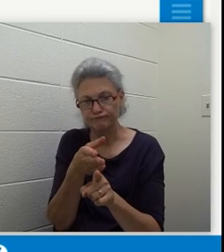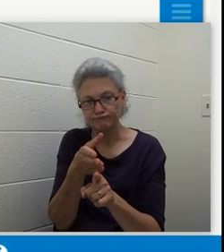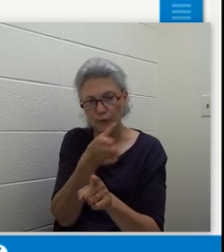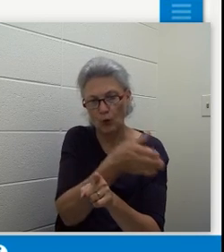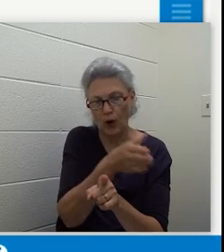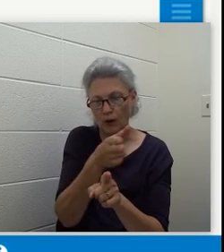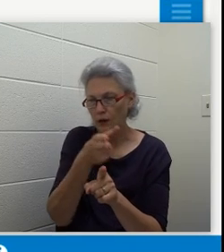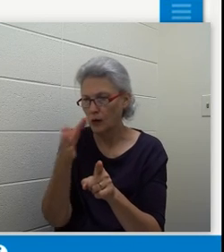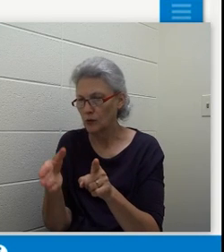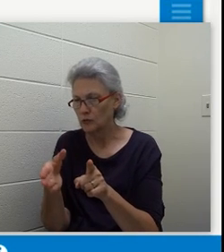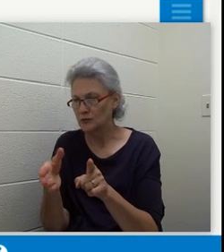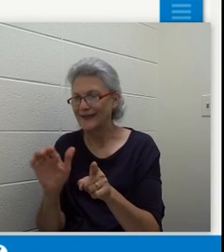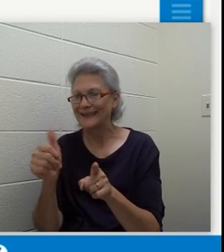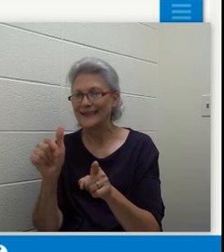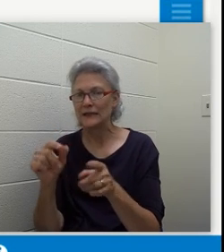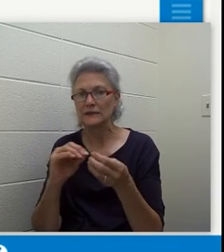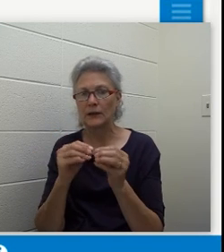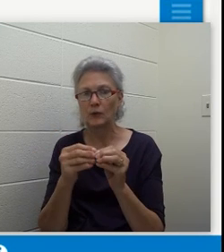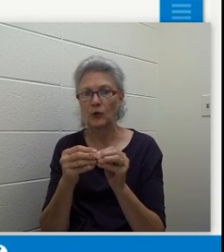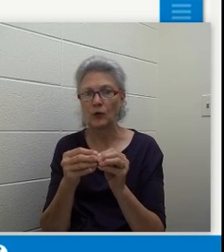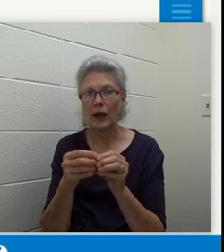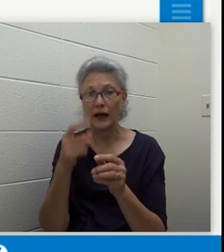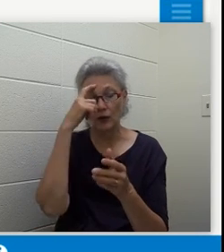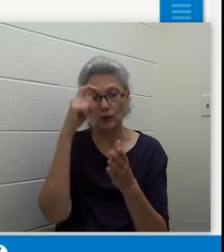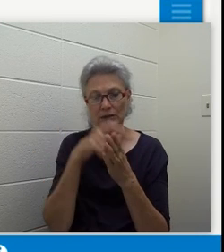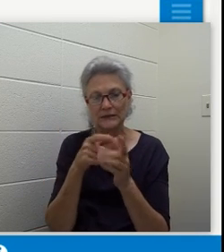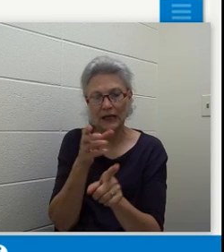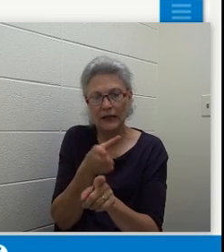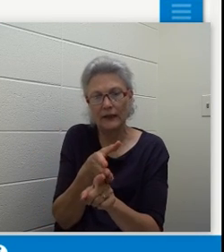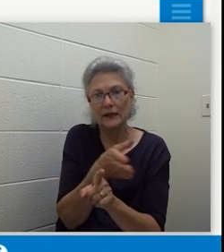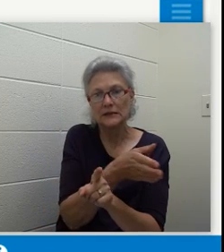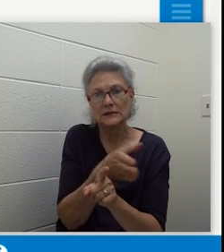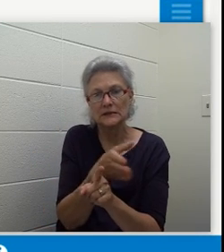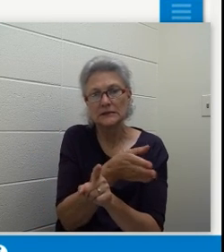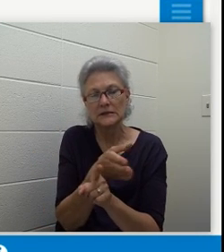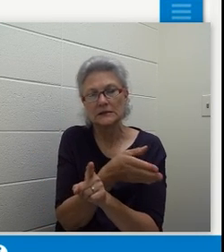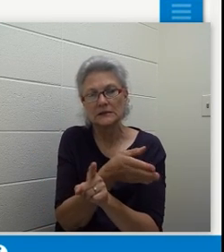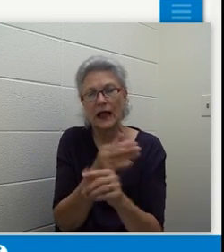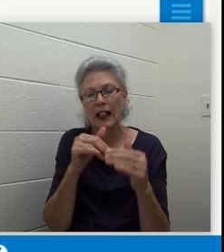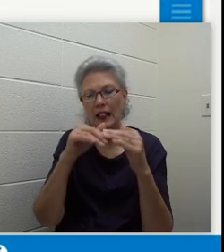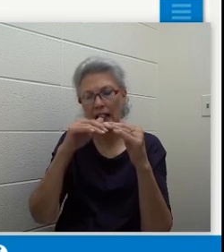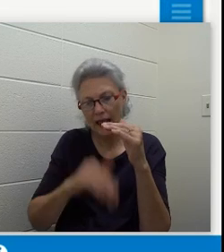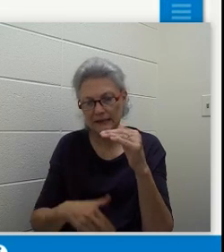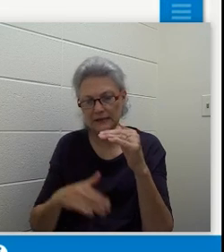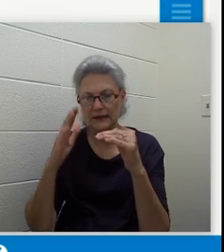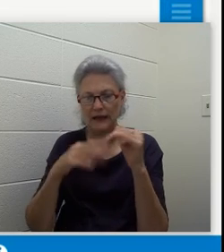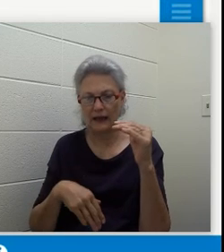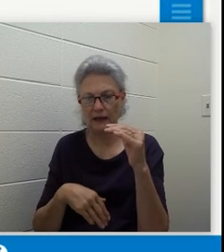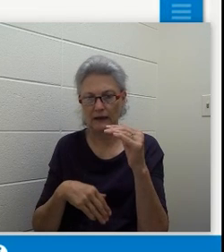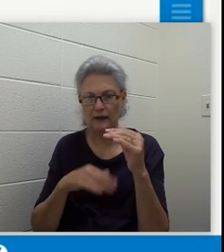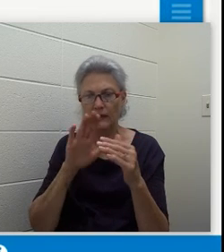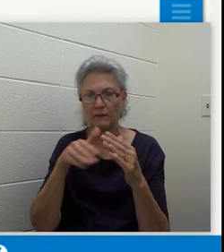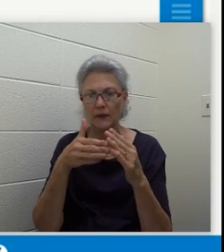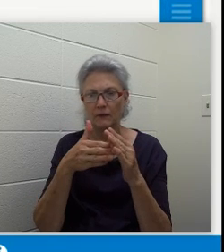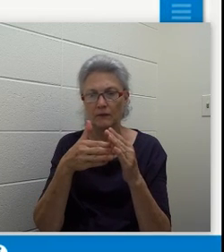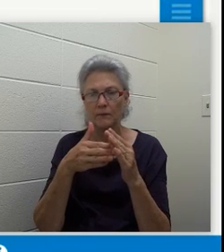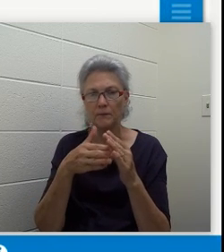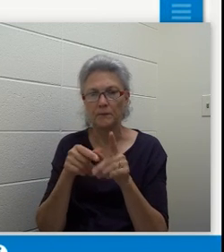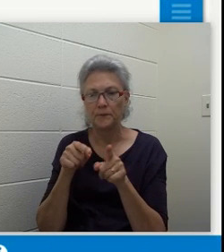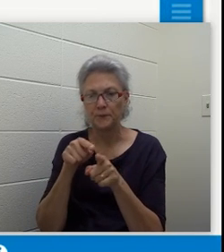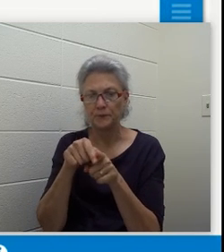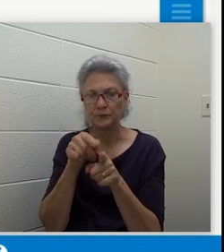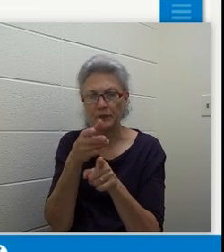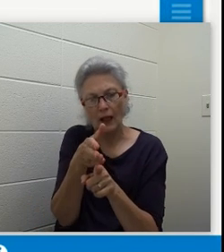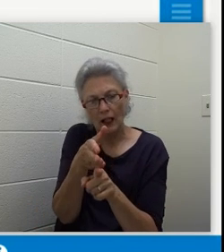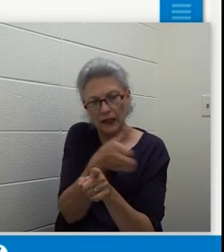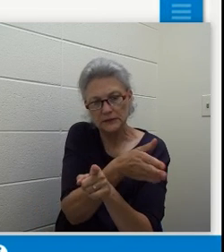When I'm looking, I'm noticing that it is on the side that is less than the midpoint, which means then